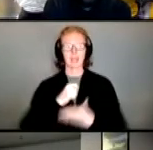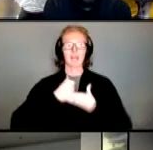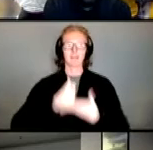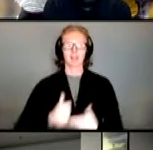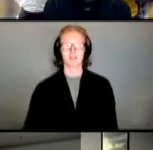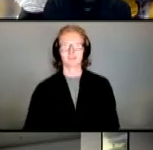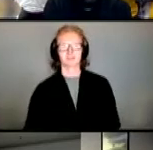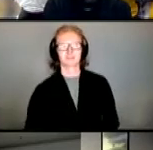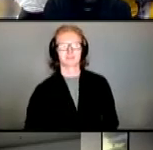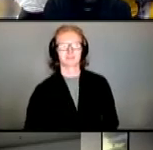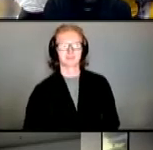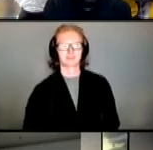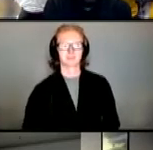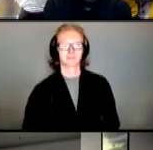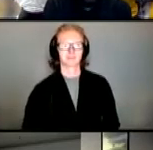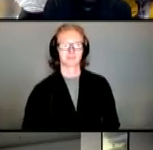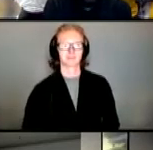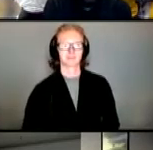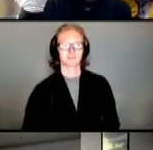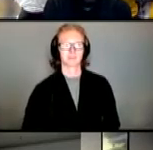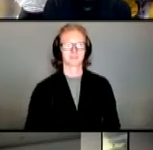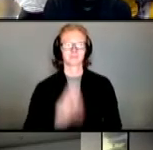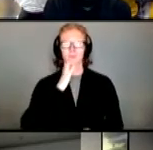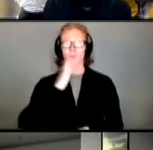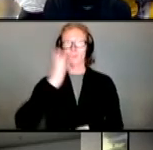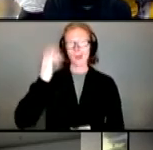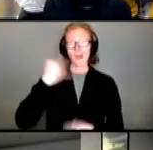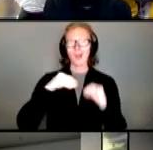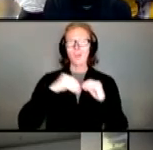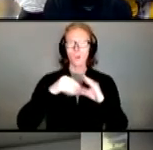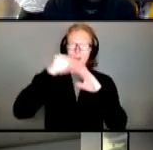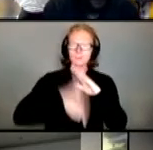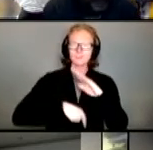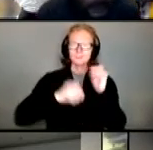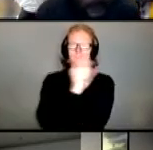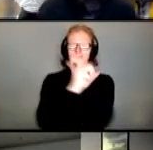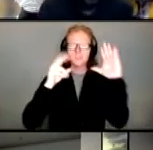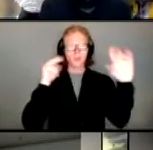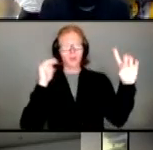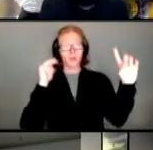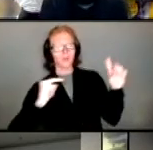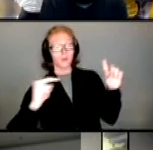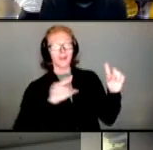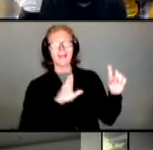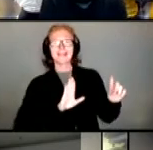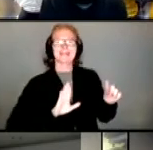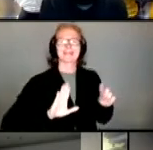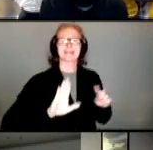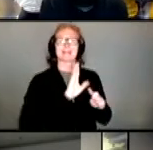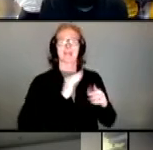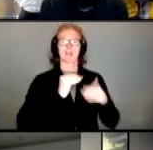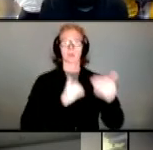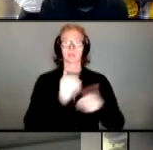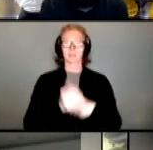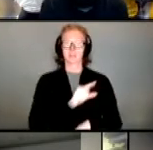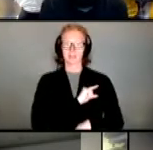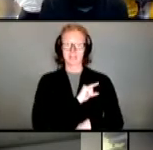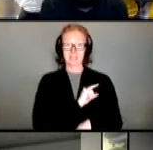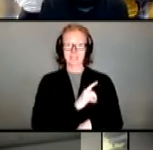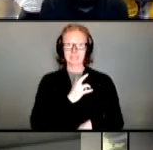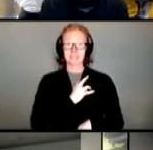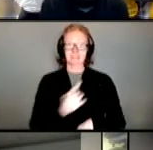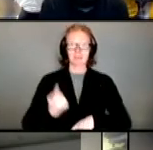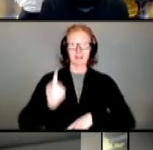helpful to so that we get more insight into what police processes are, what a police officer's typical day